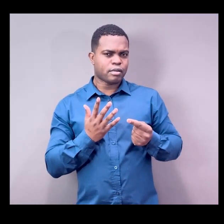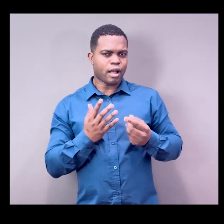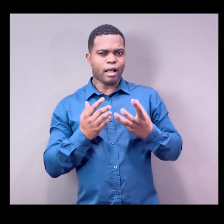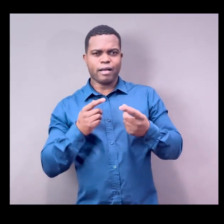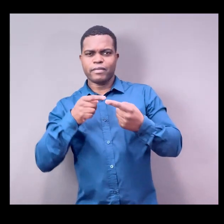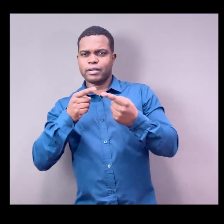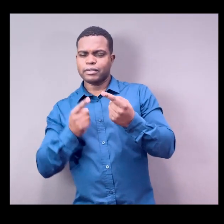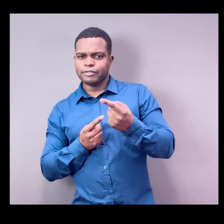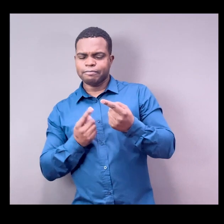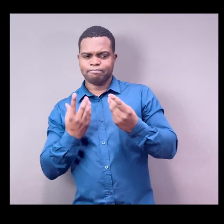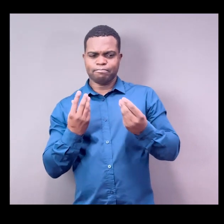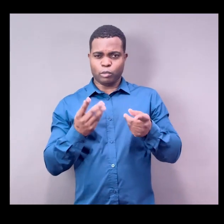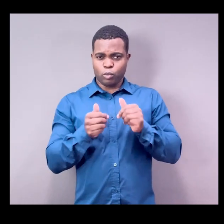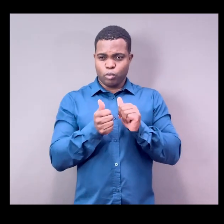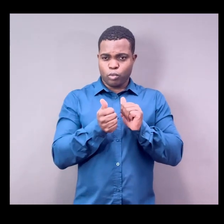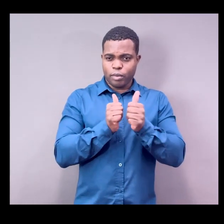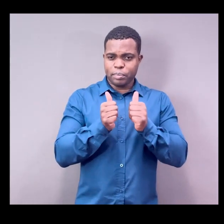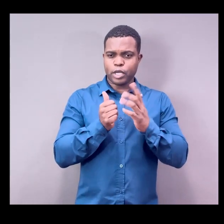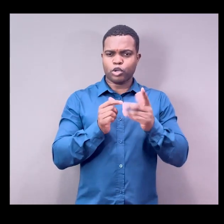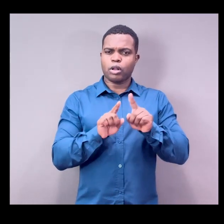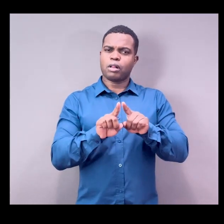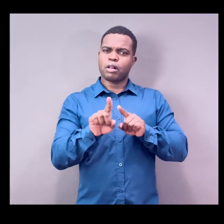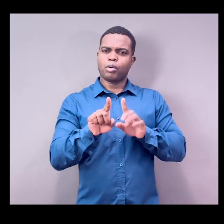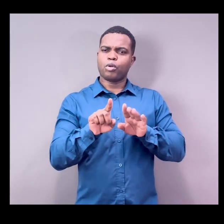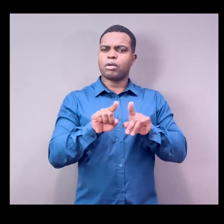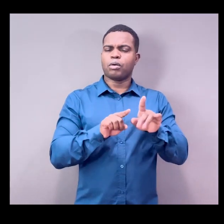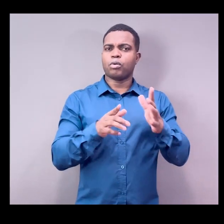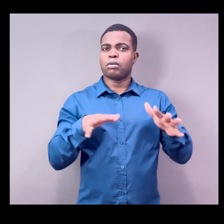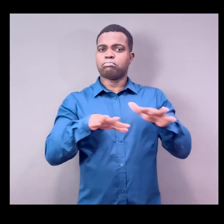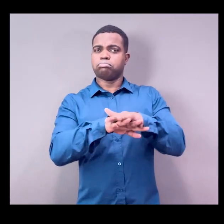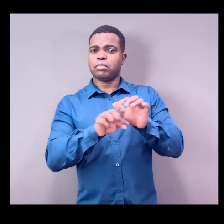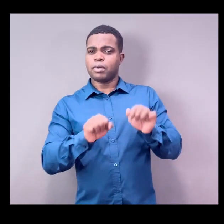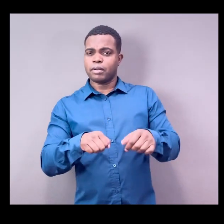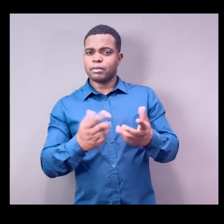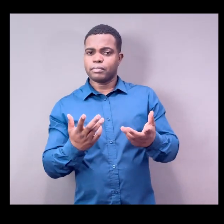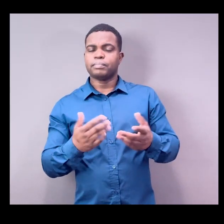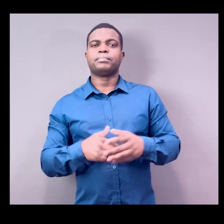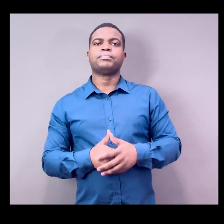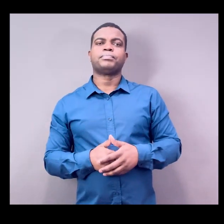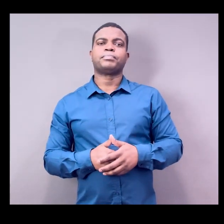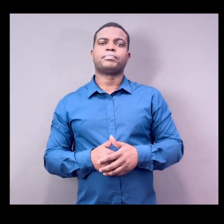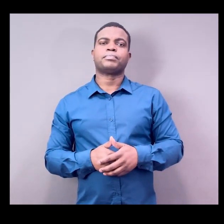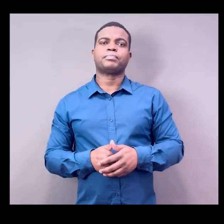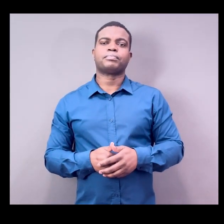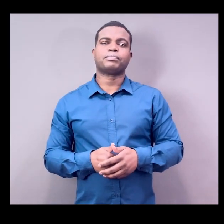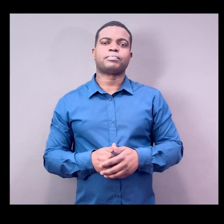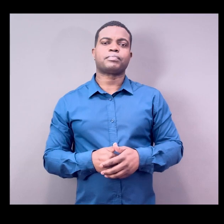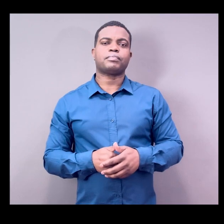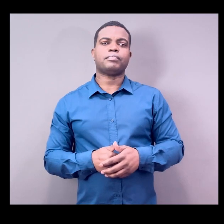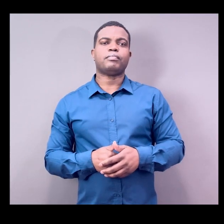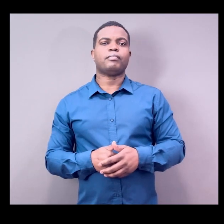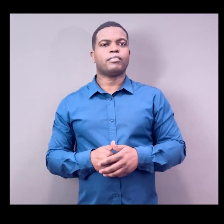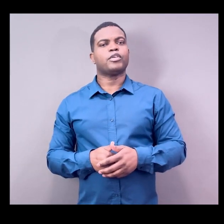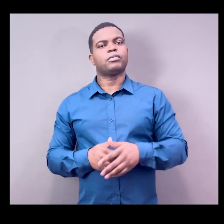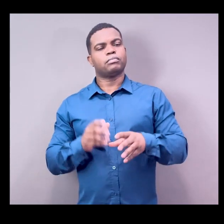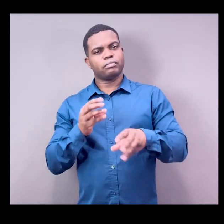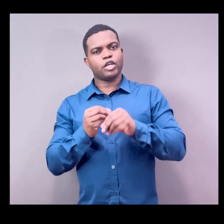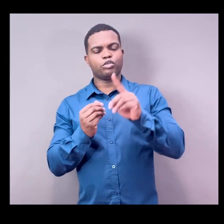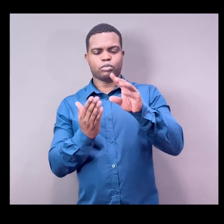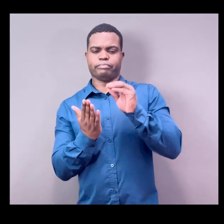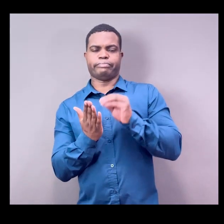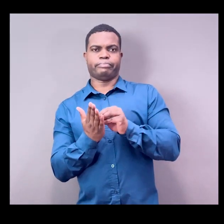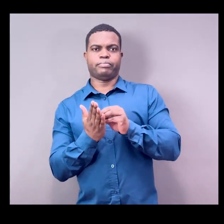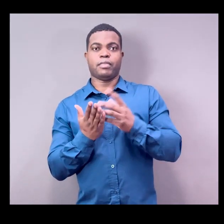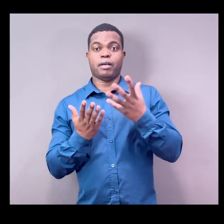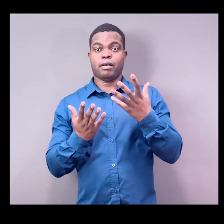have, the edge you have over that organization or that initiative. So you